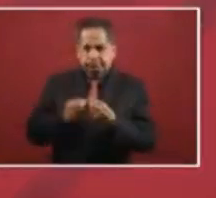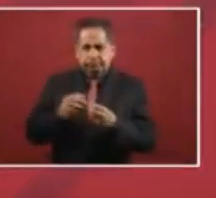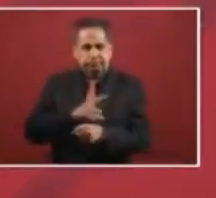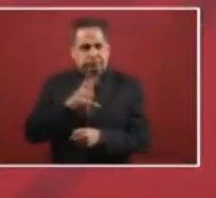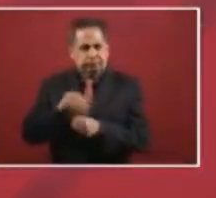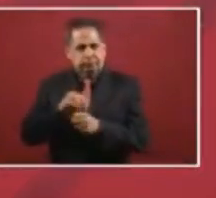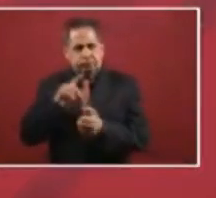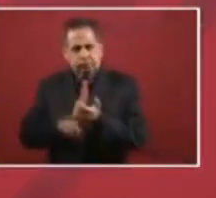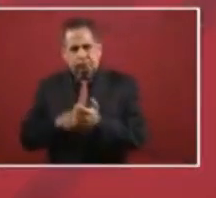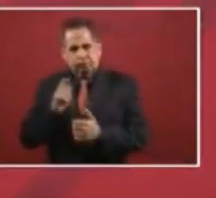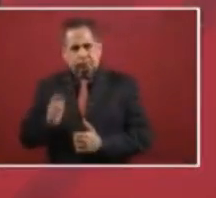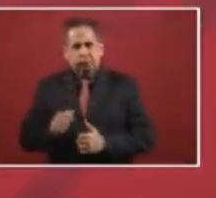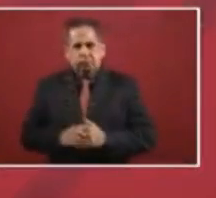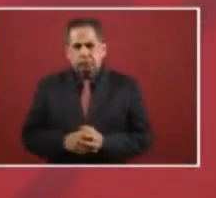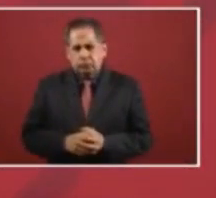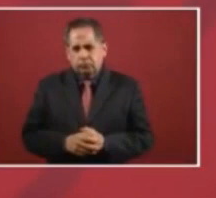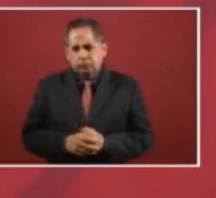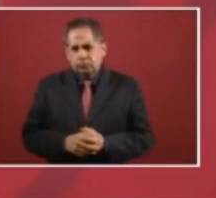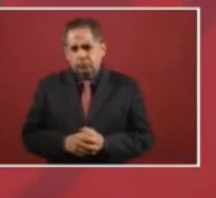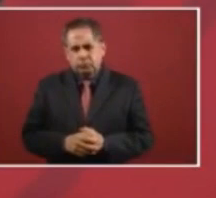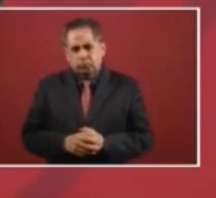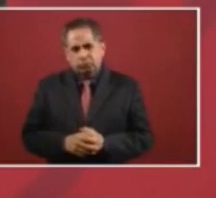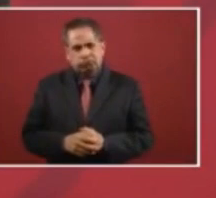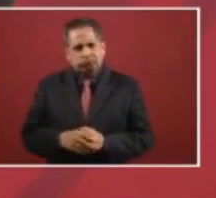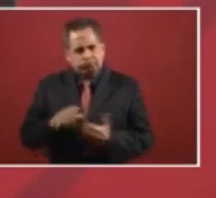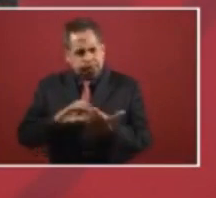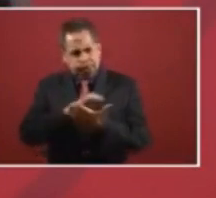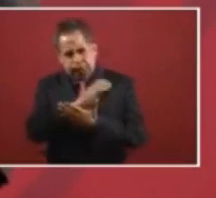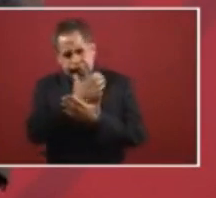So they want to ask the president